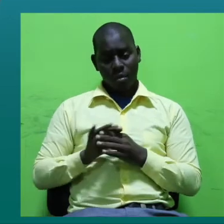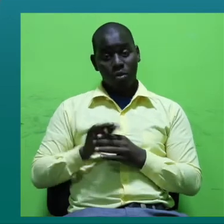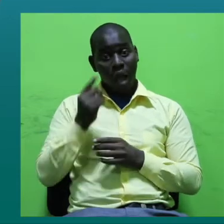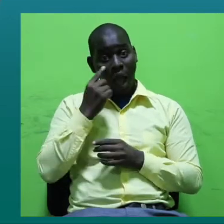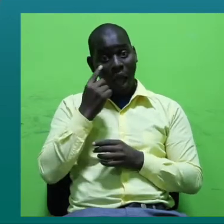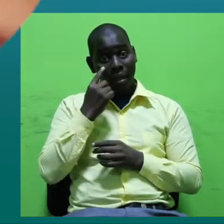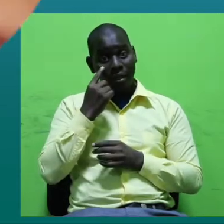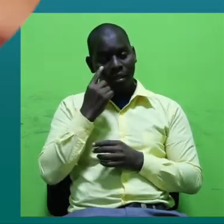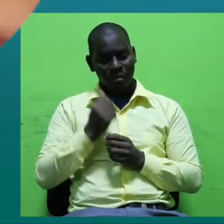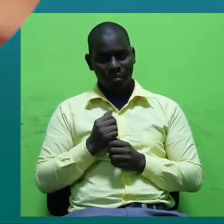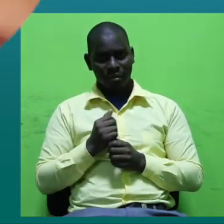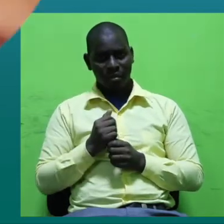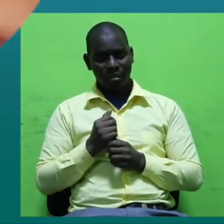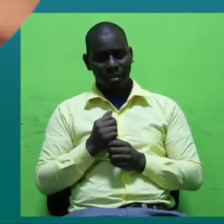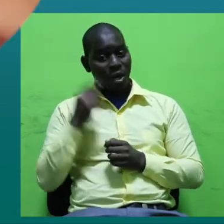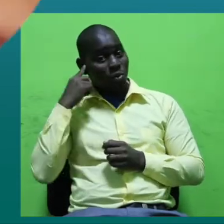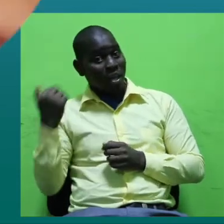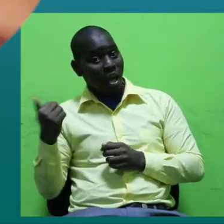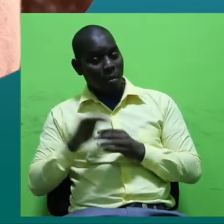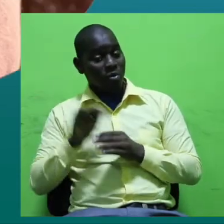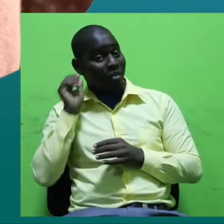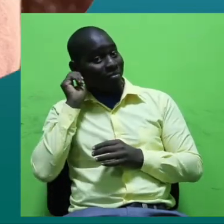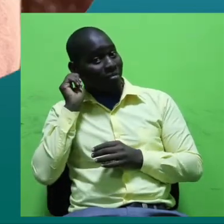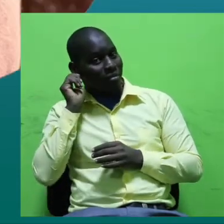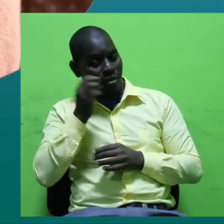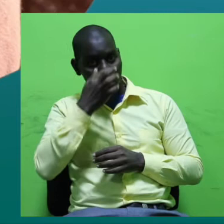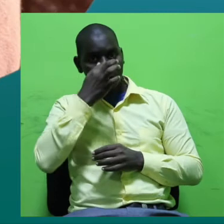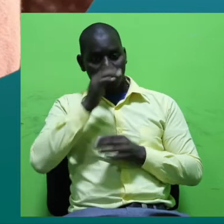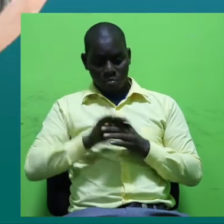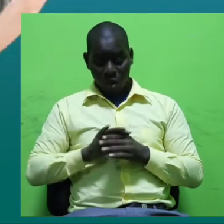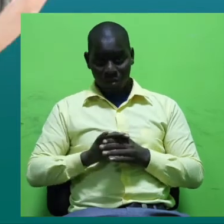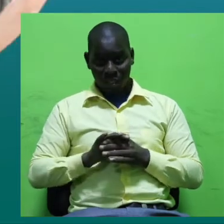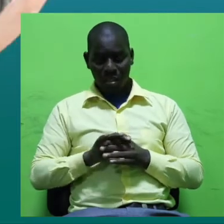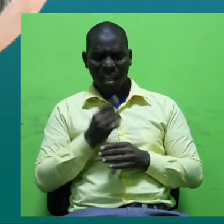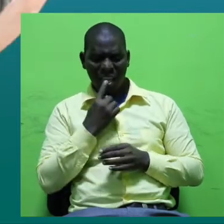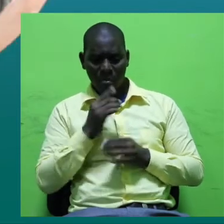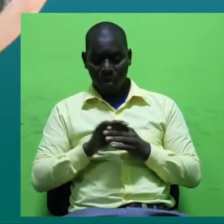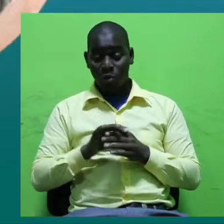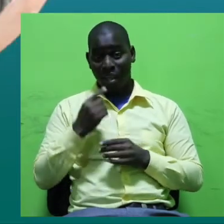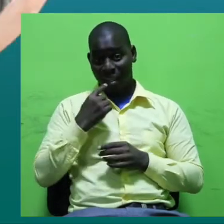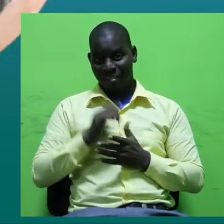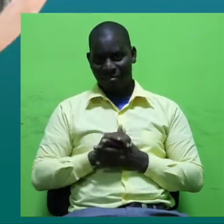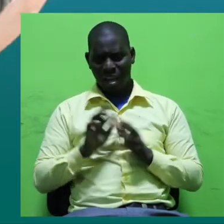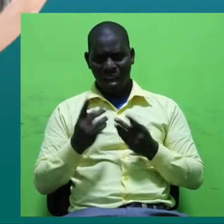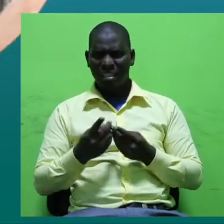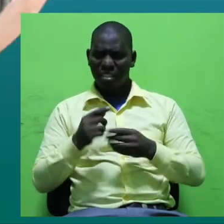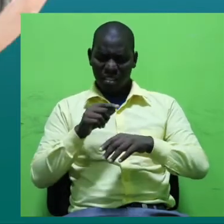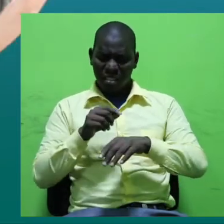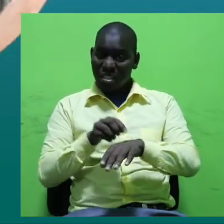use ears. Smelling, we use nose. And to taste, we use tongue. Skin, on the other hand, used for